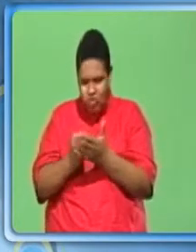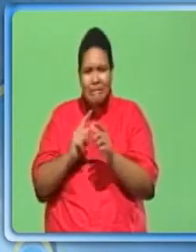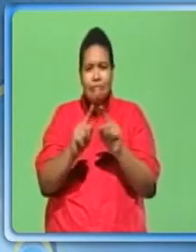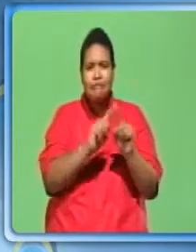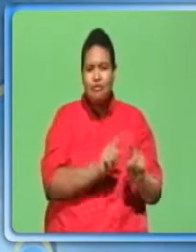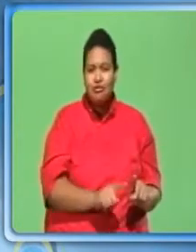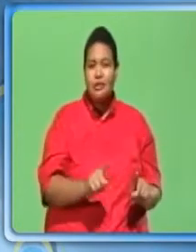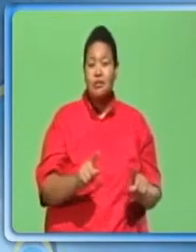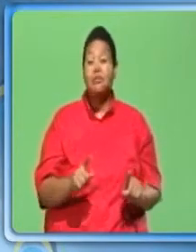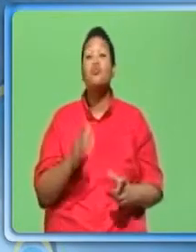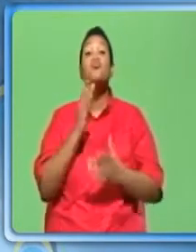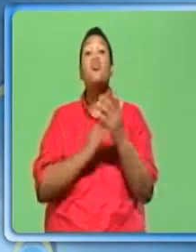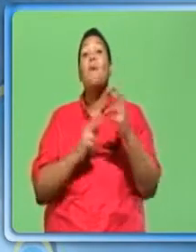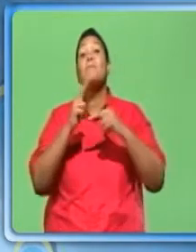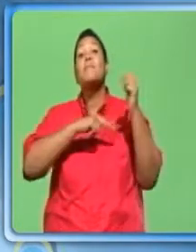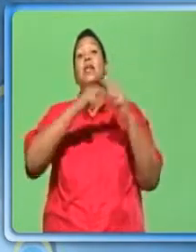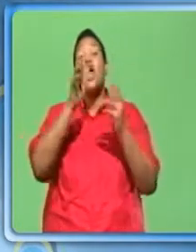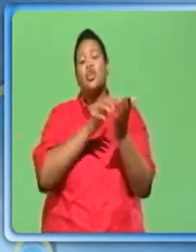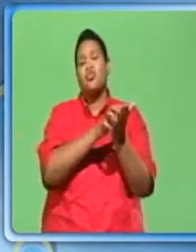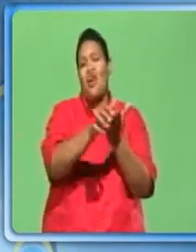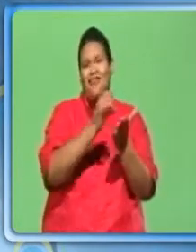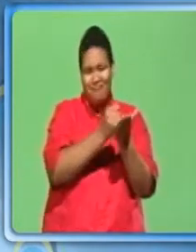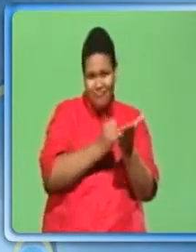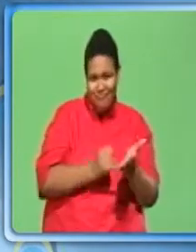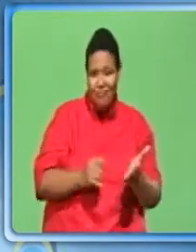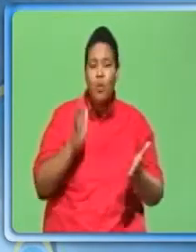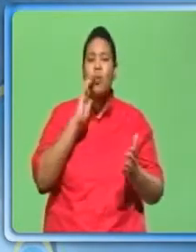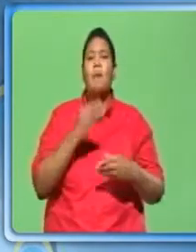Some builders and draftsmen also provide this